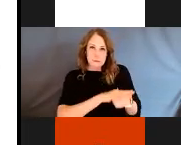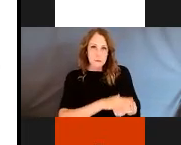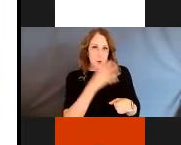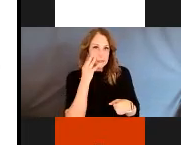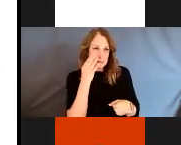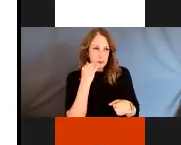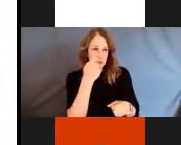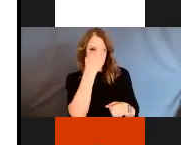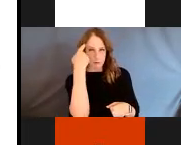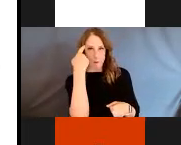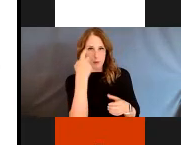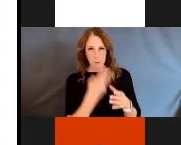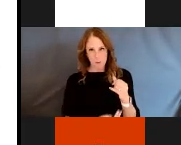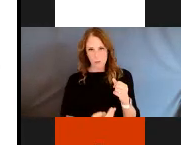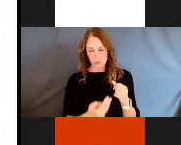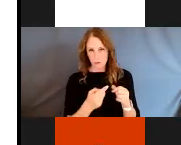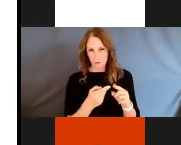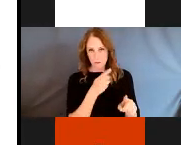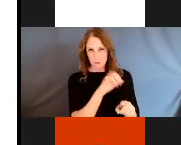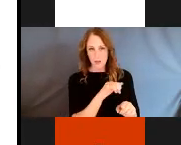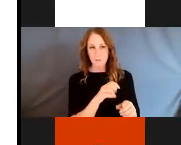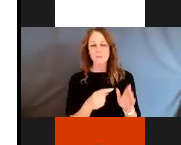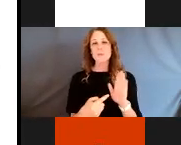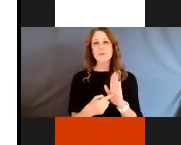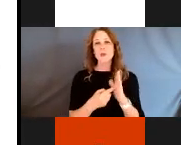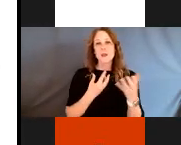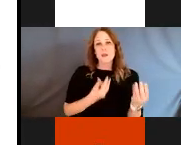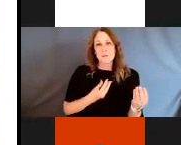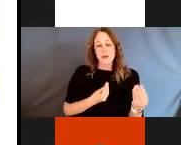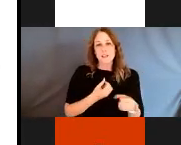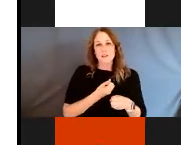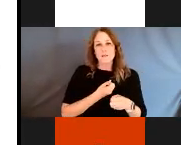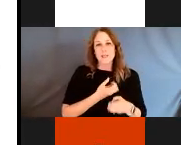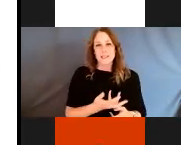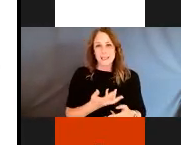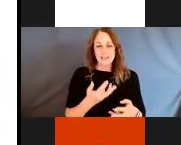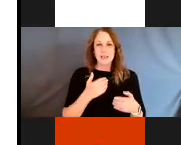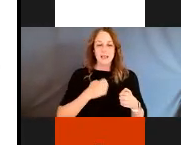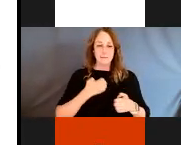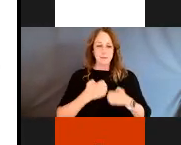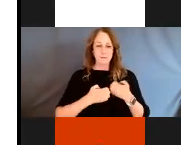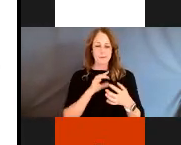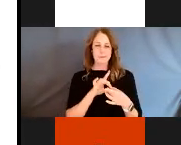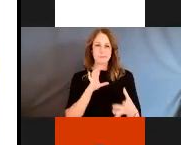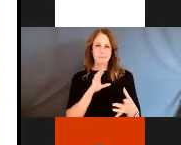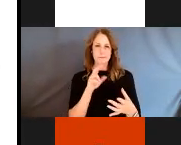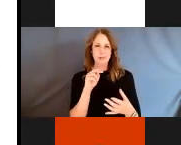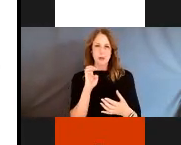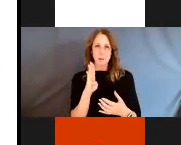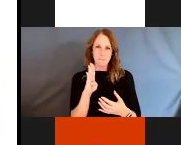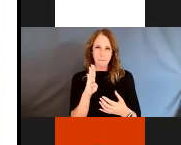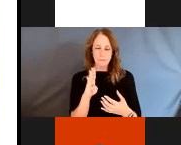event. Some signs of compassion fatigue are emotional detachment and numbness,